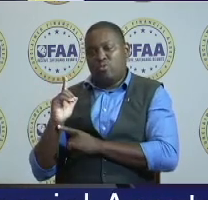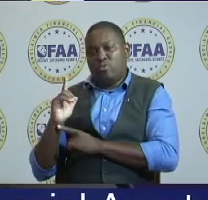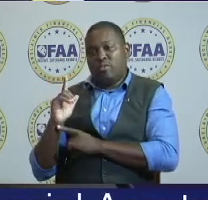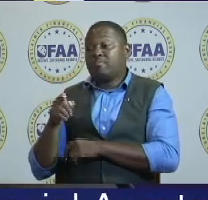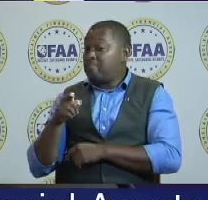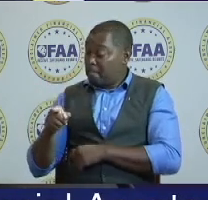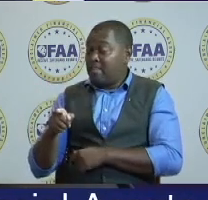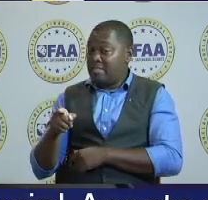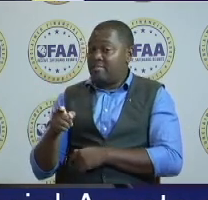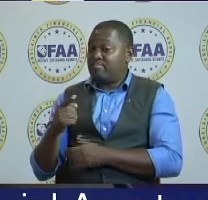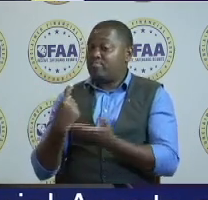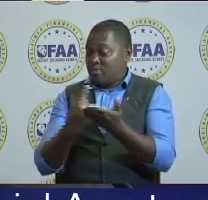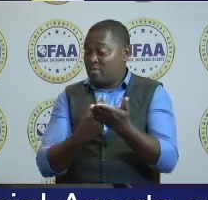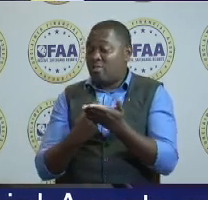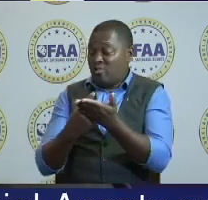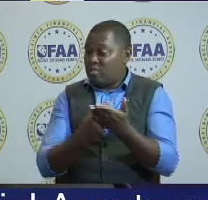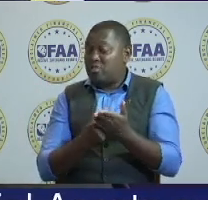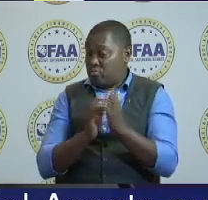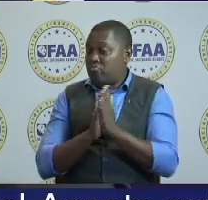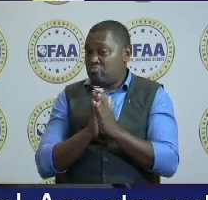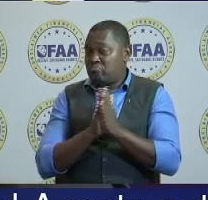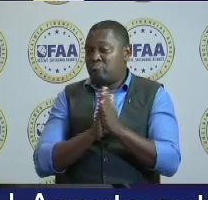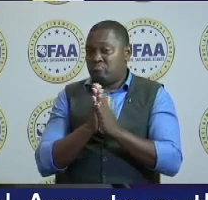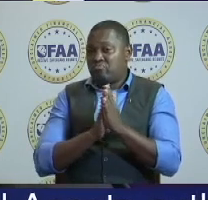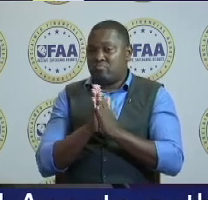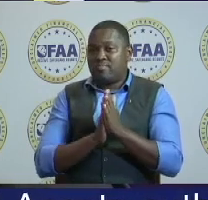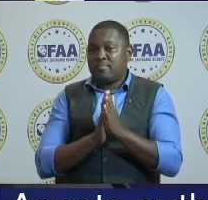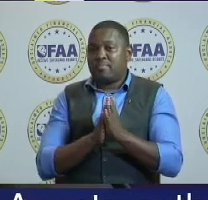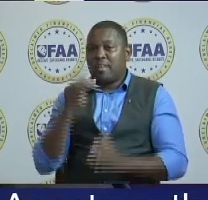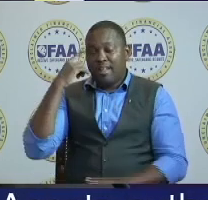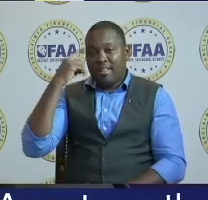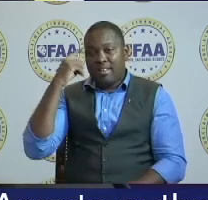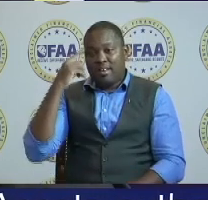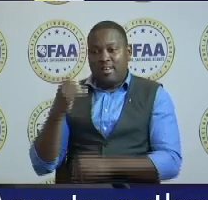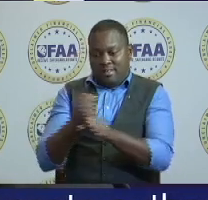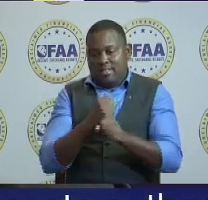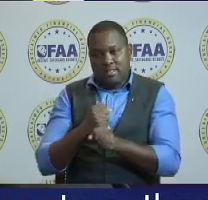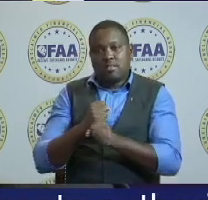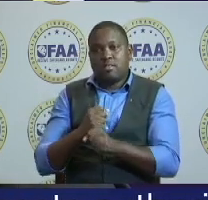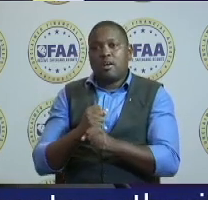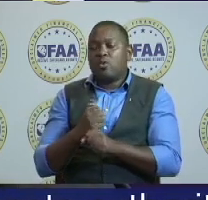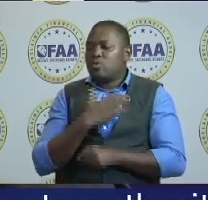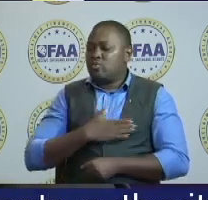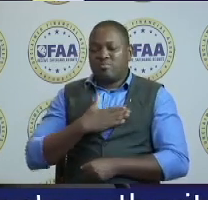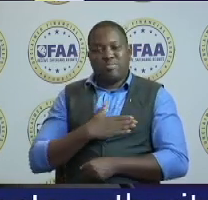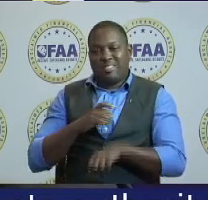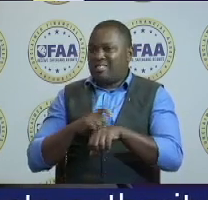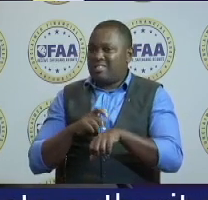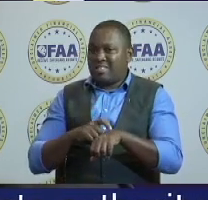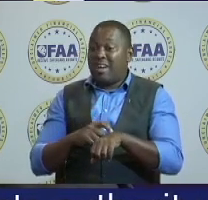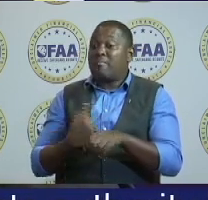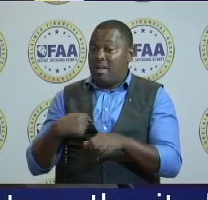interesting conversation, but I think for the holders of the SACOs, please give us time to engage your